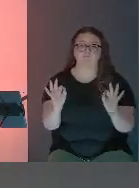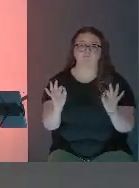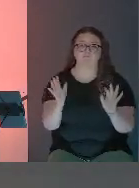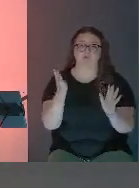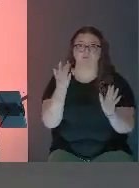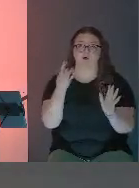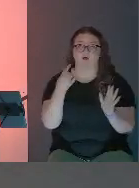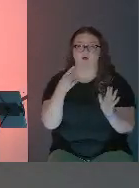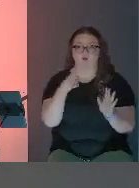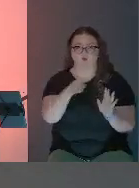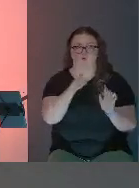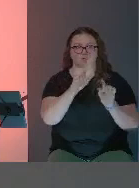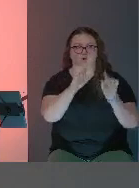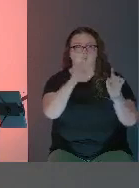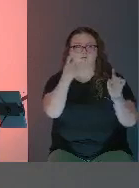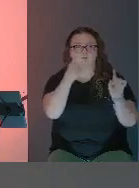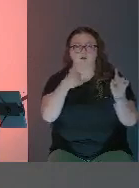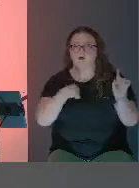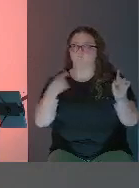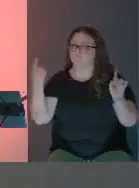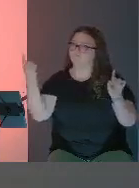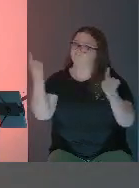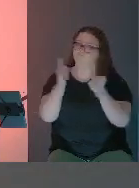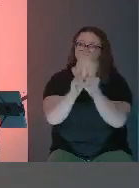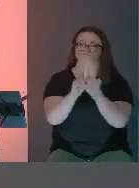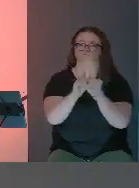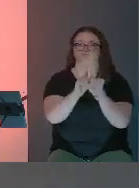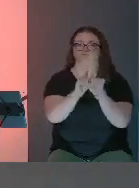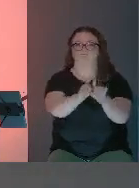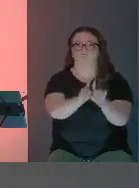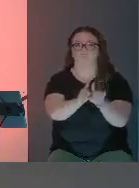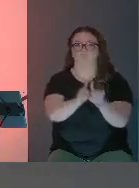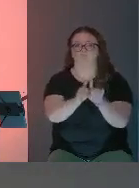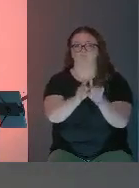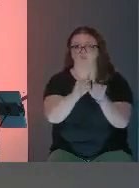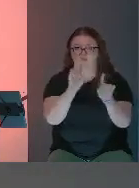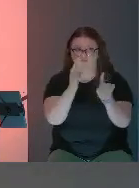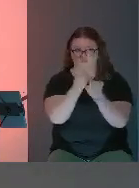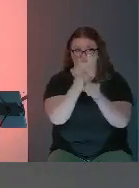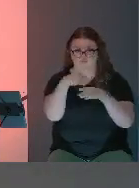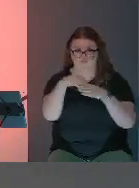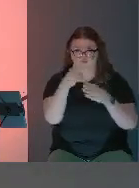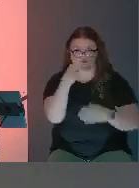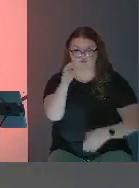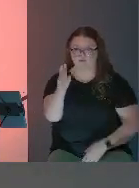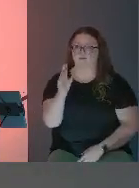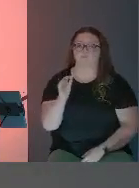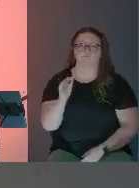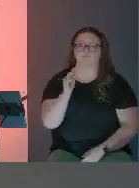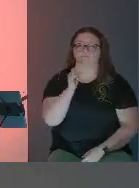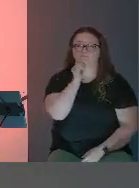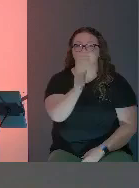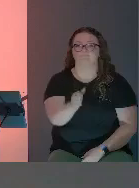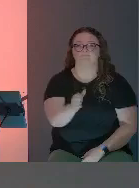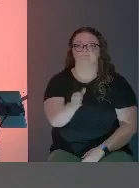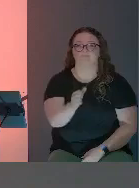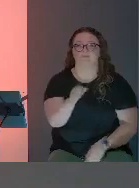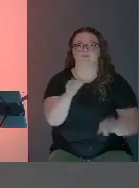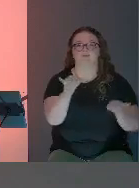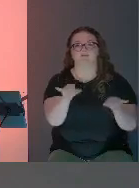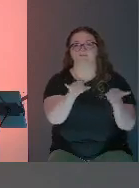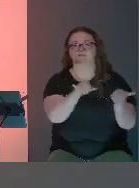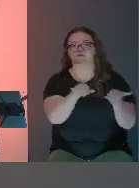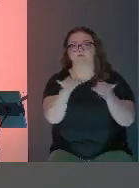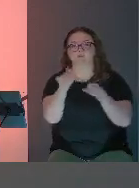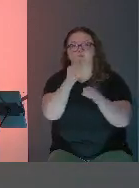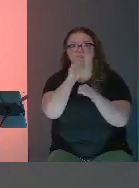that an awesome promise? That you are not alone in this journey. That the same promise that he makes to